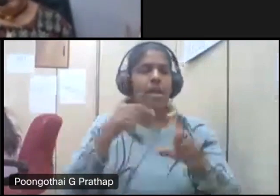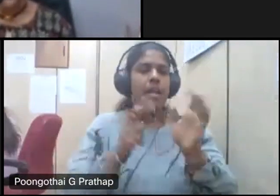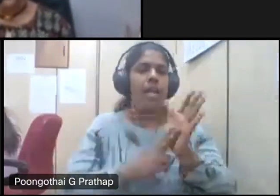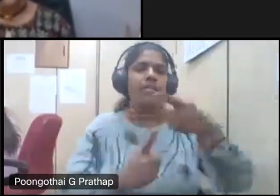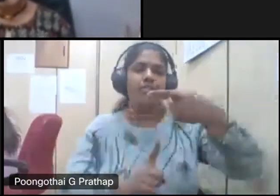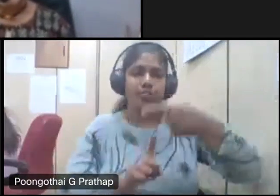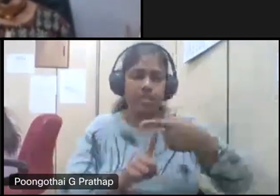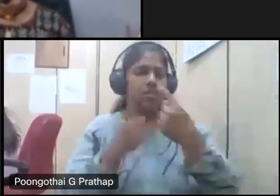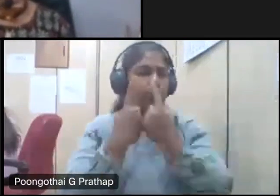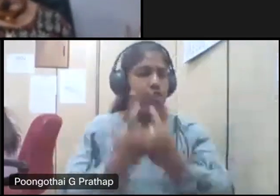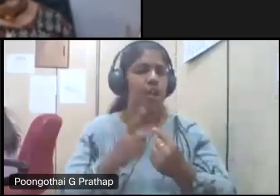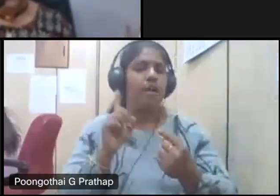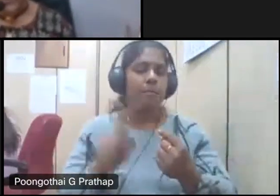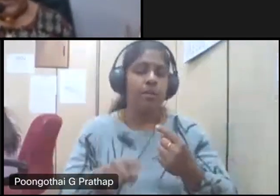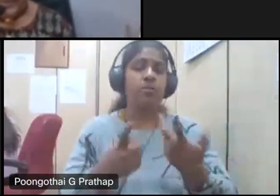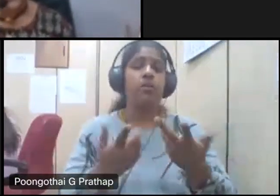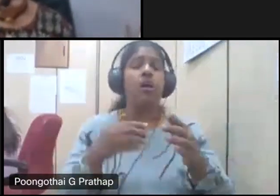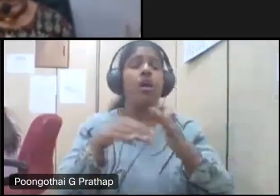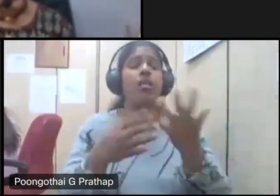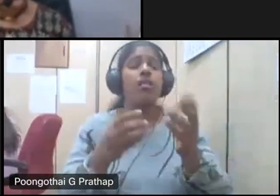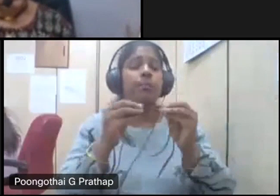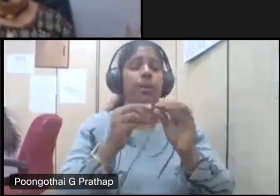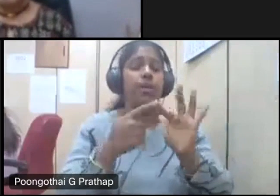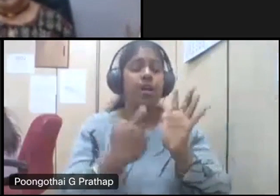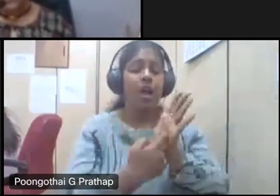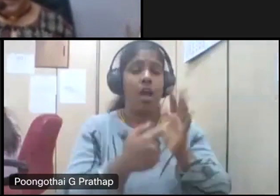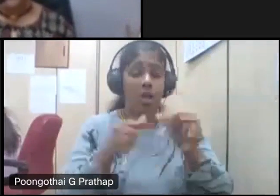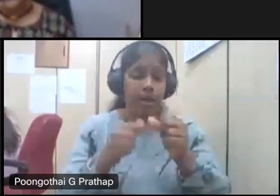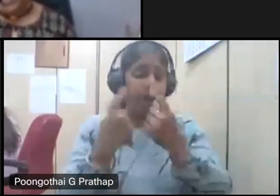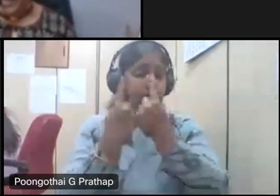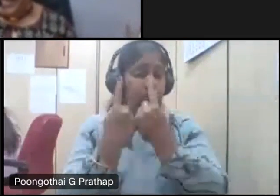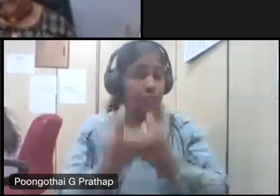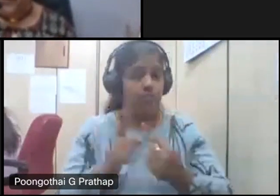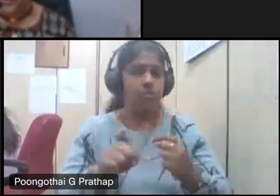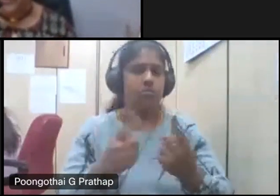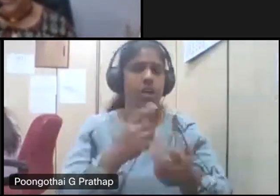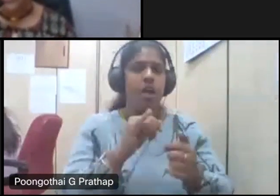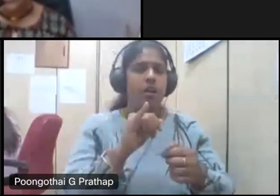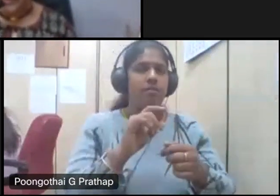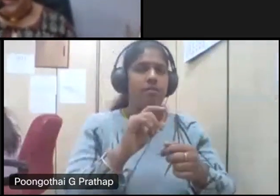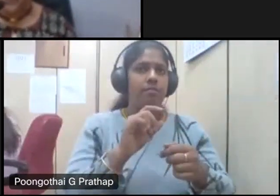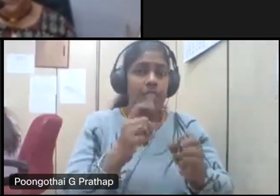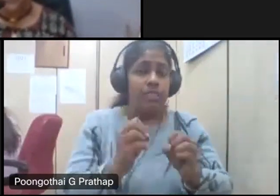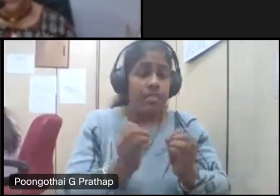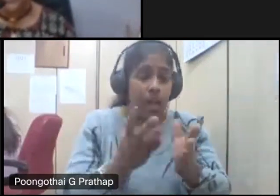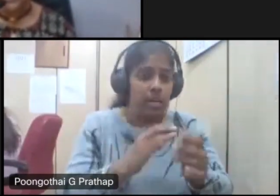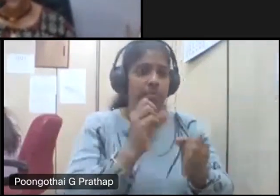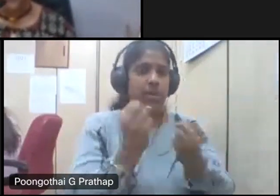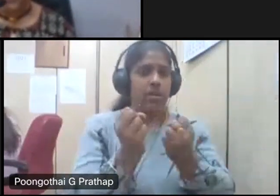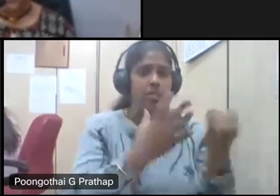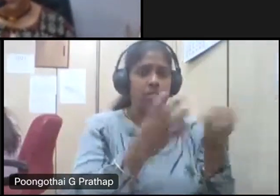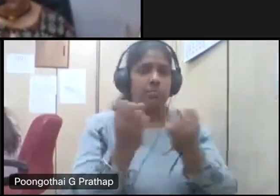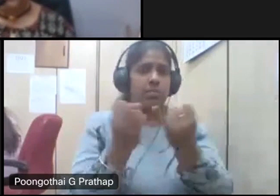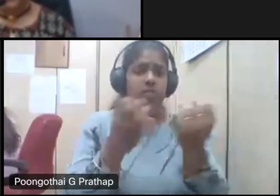The checkup should be done every 6 months initially, and then every year, even if it